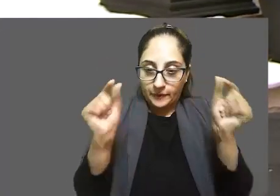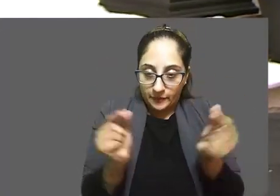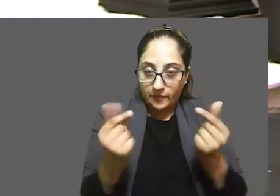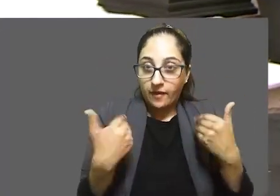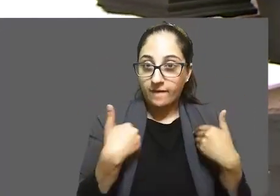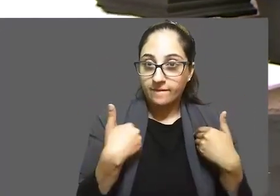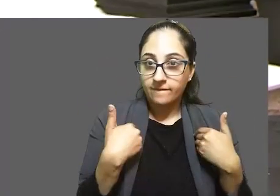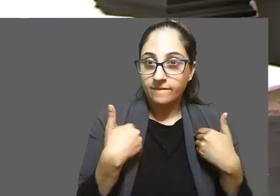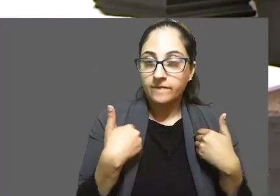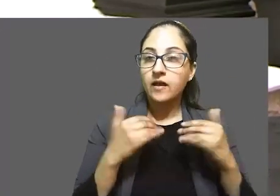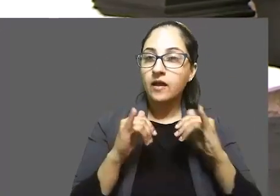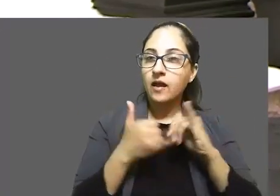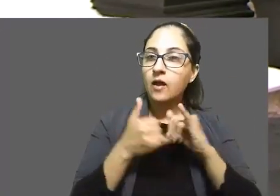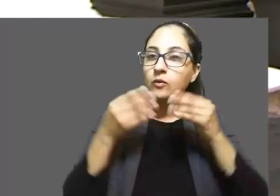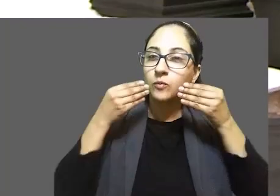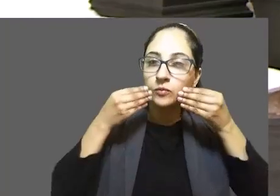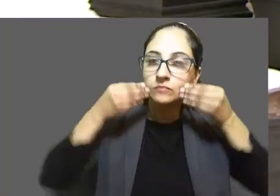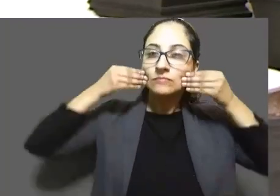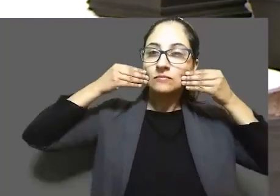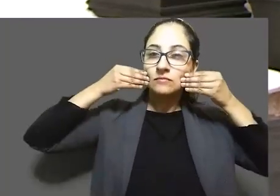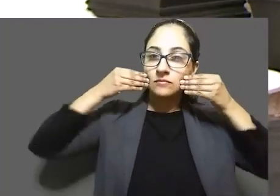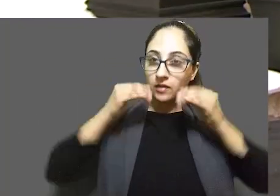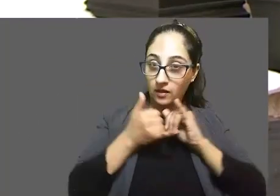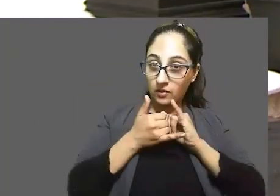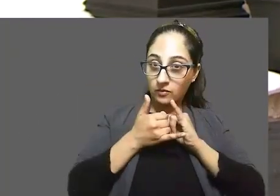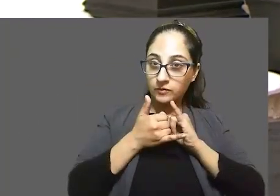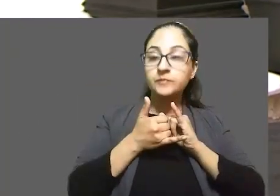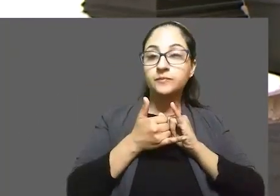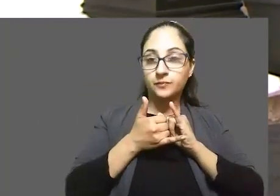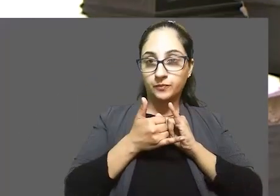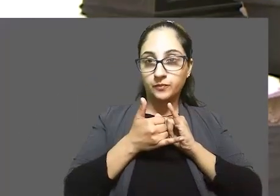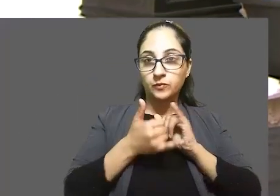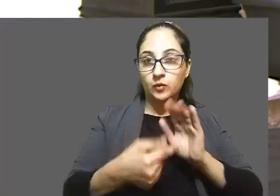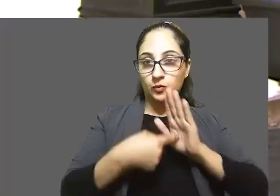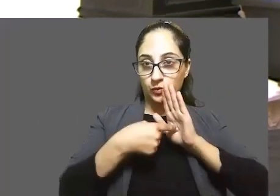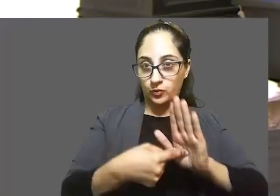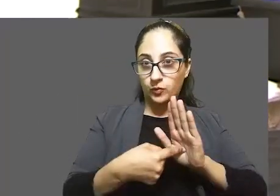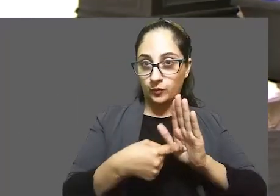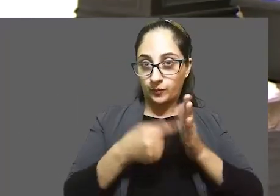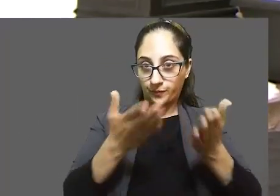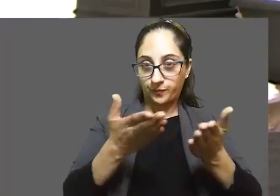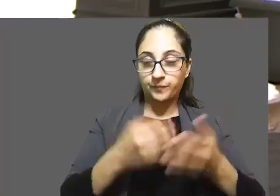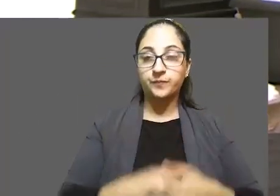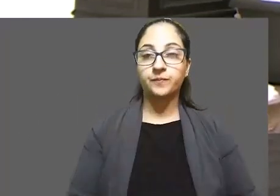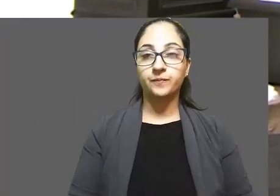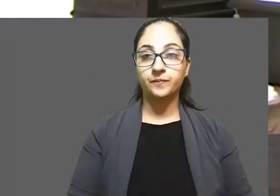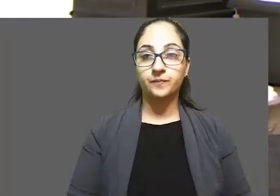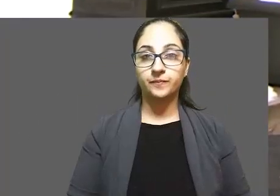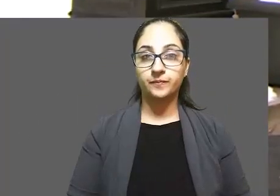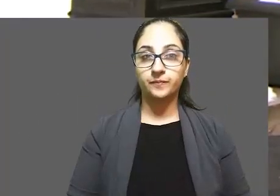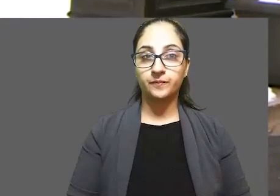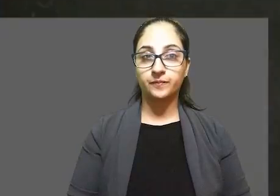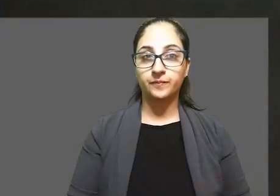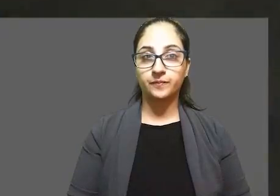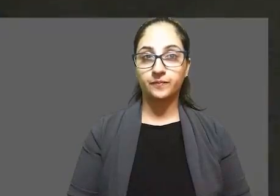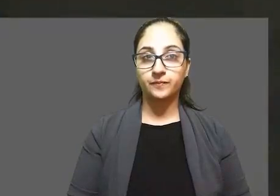loops, there are a few hacks that can increase the filtration efficiency from about 40% up to about